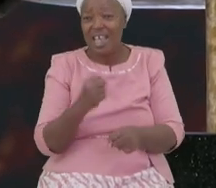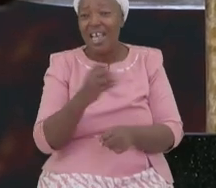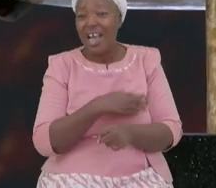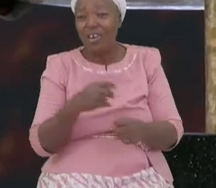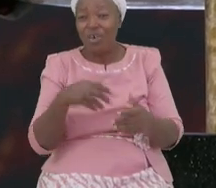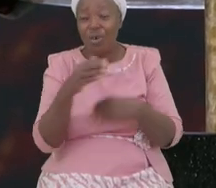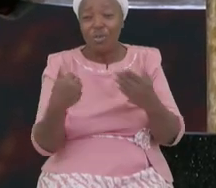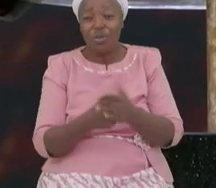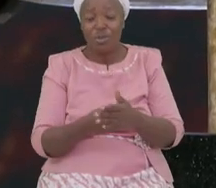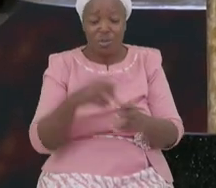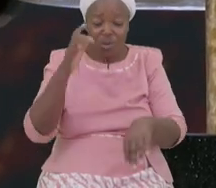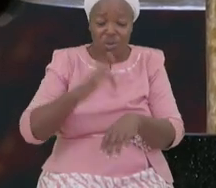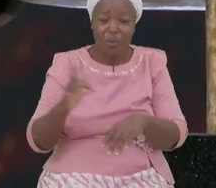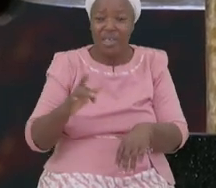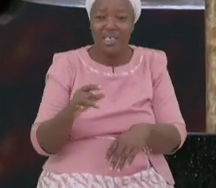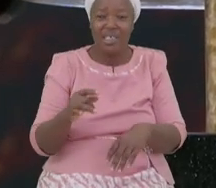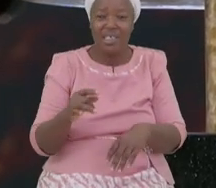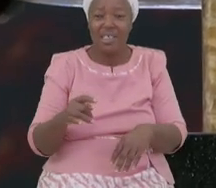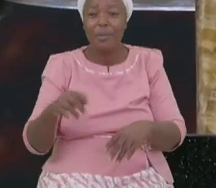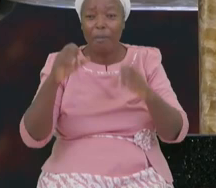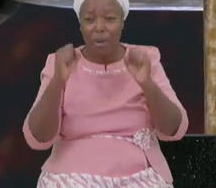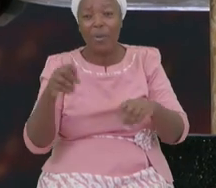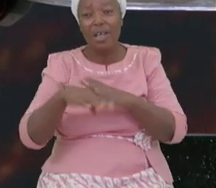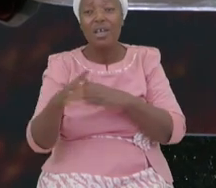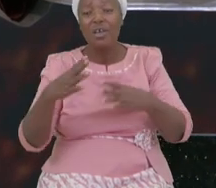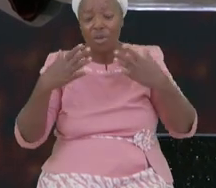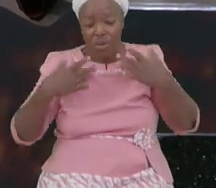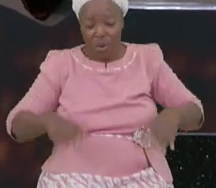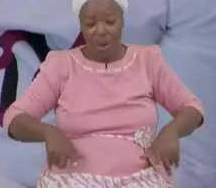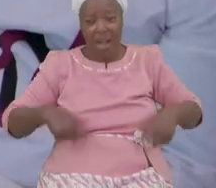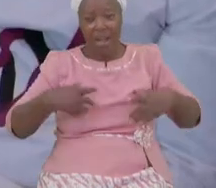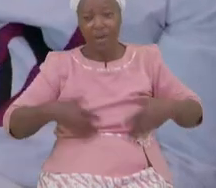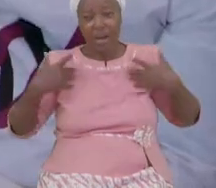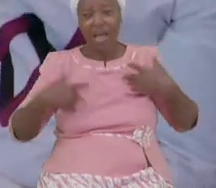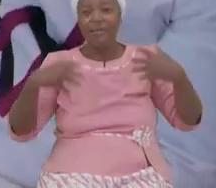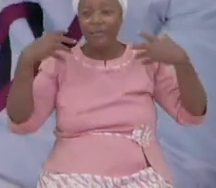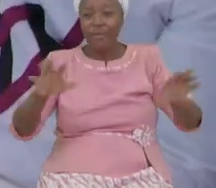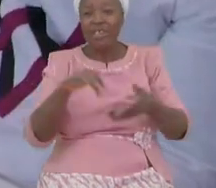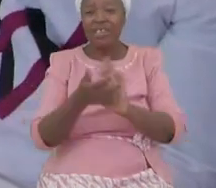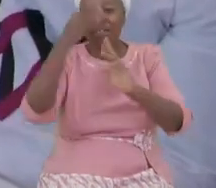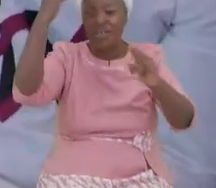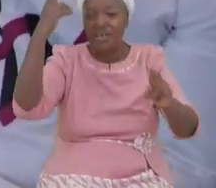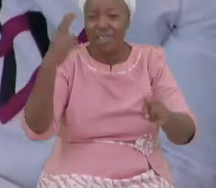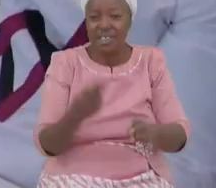tormenting spirits and tormenting powers in your life, finish in Jesus' name.